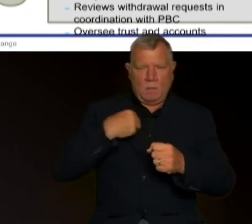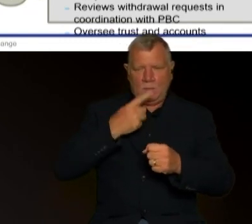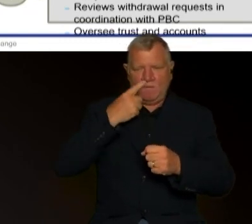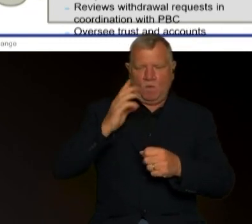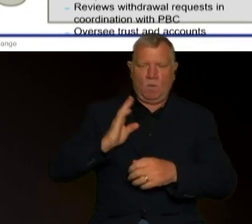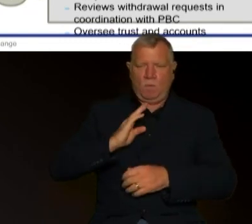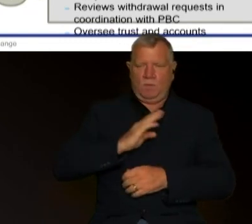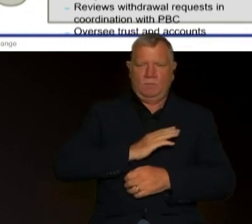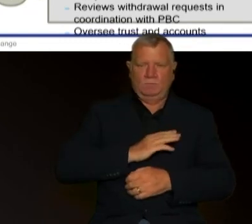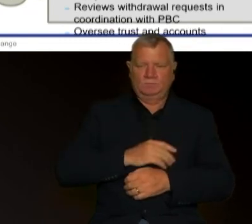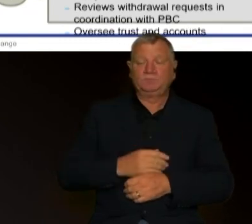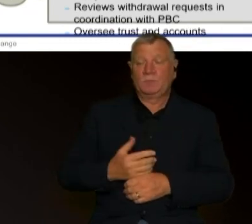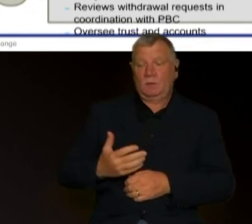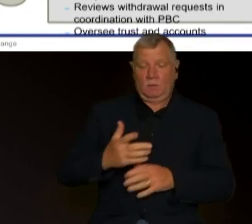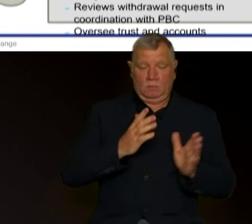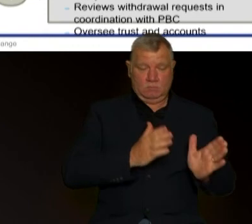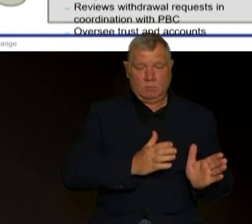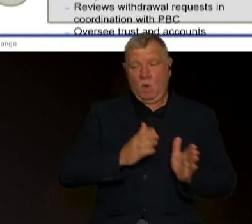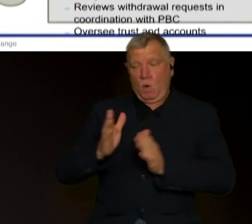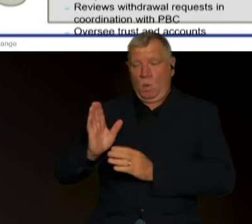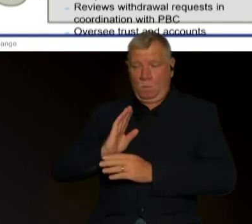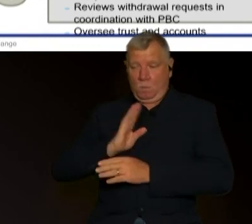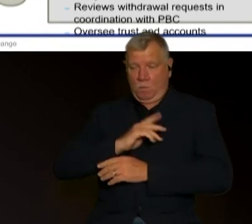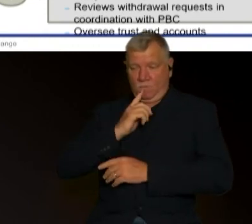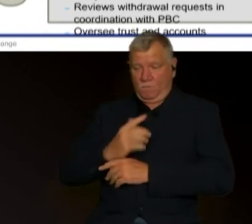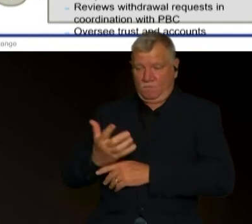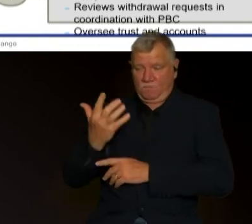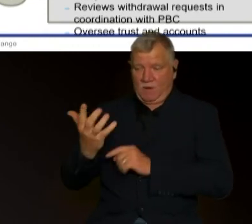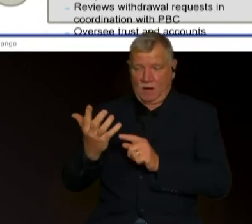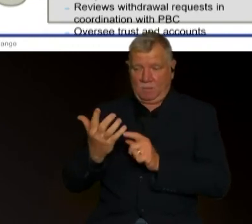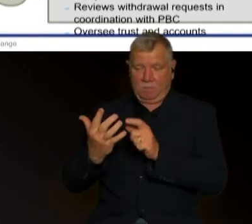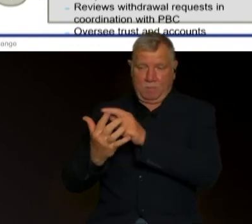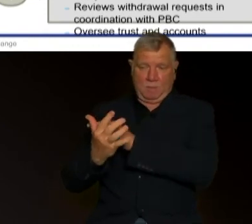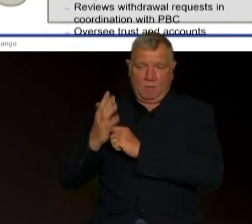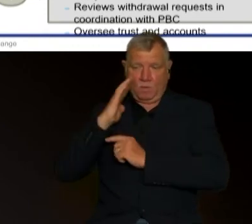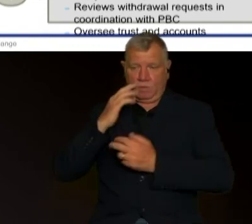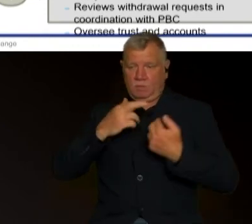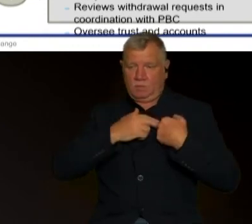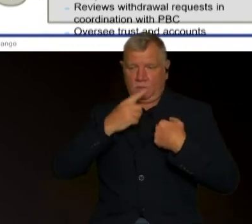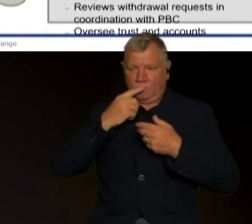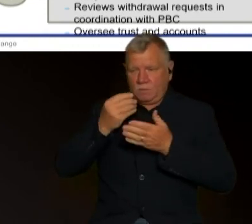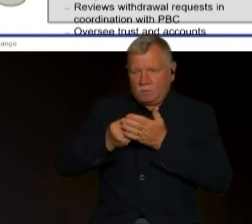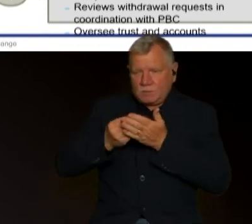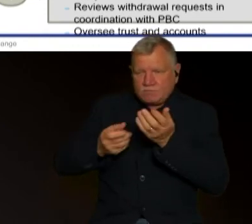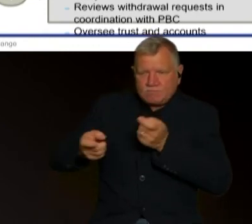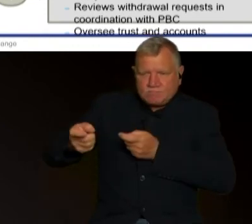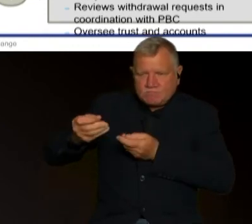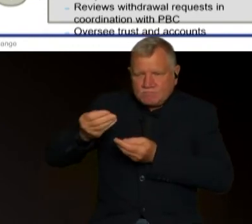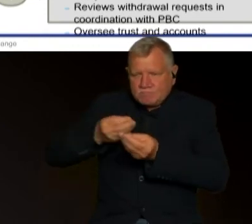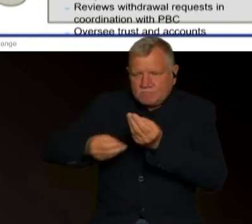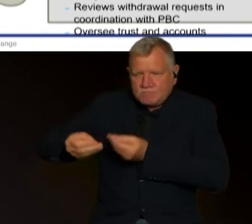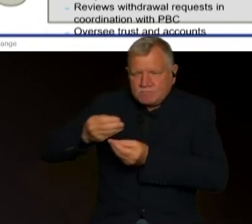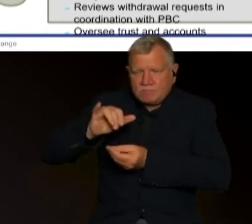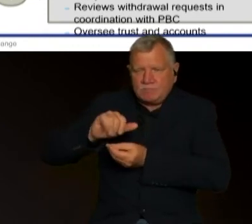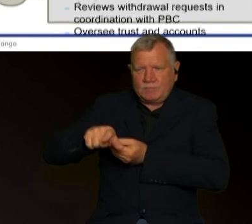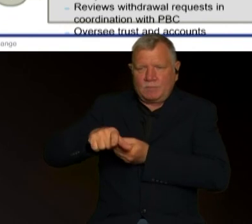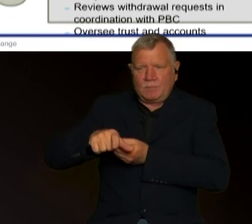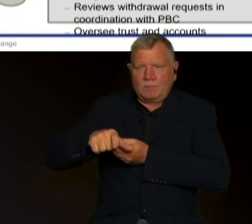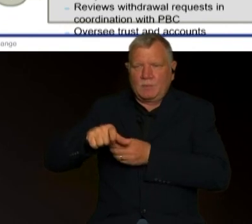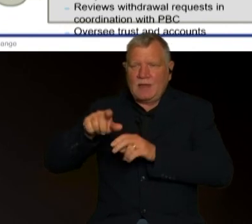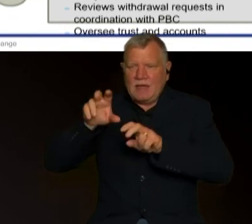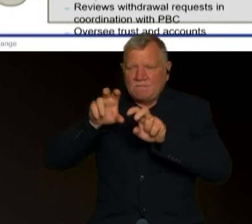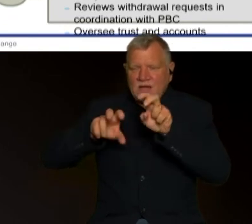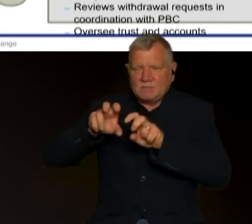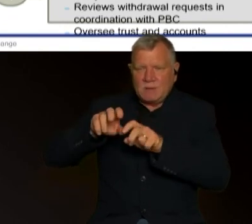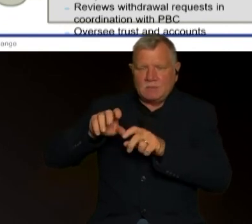The 5-member Pension Reserve Board is responsible for managing the government contributions to the trust. It also oversees the investment